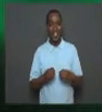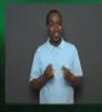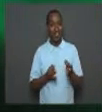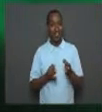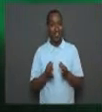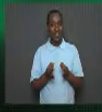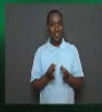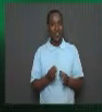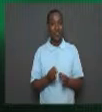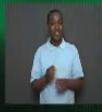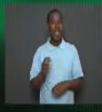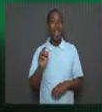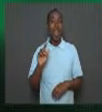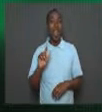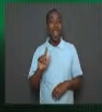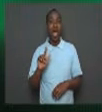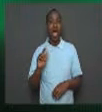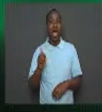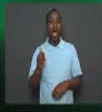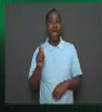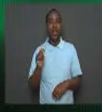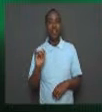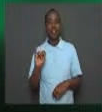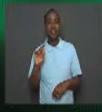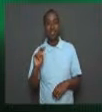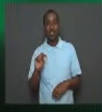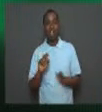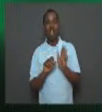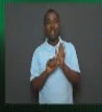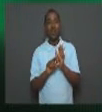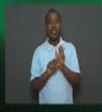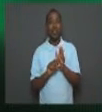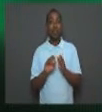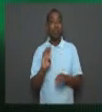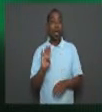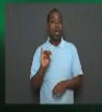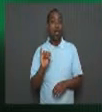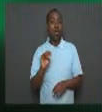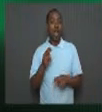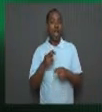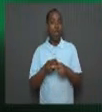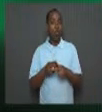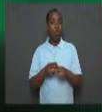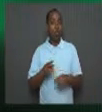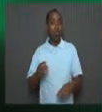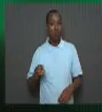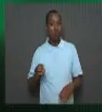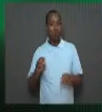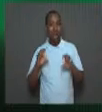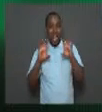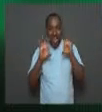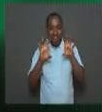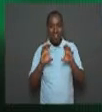expressed in Latin. For example, the binomial name for a dog would